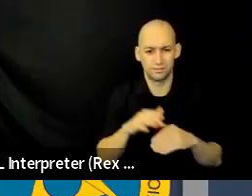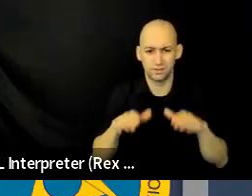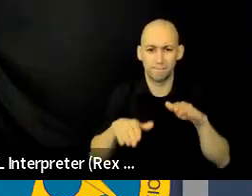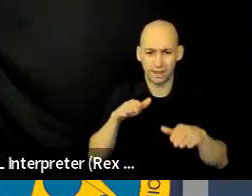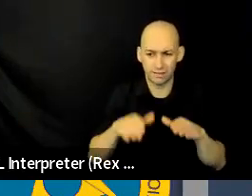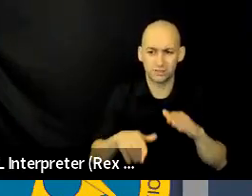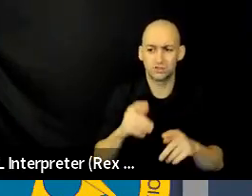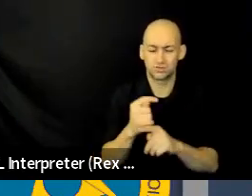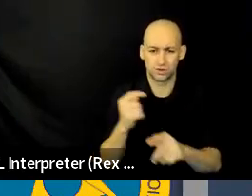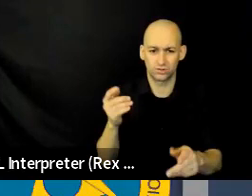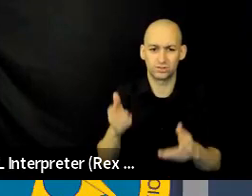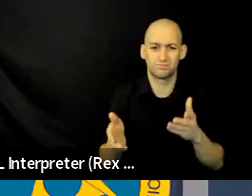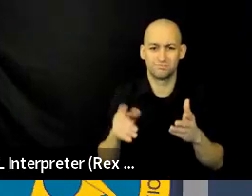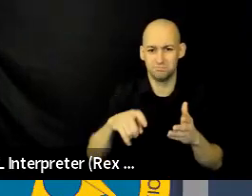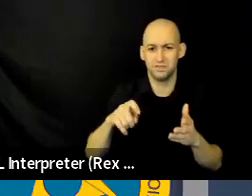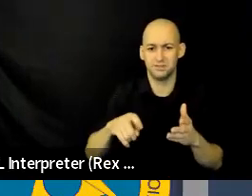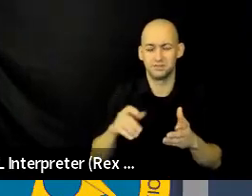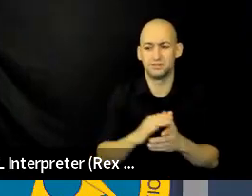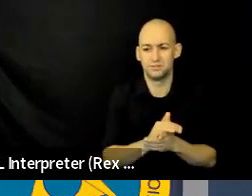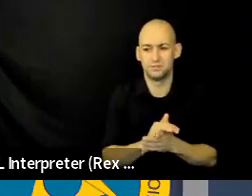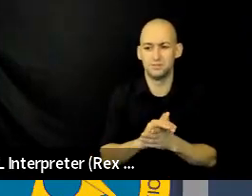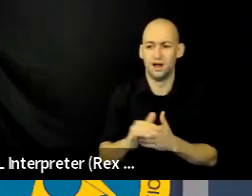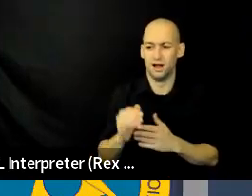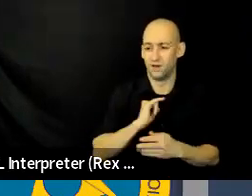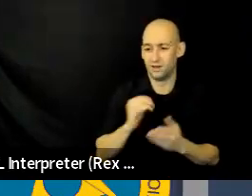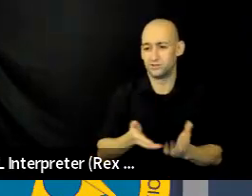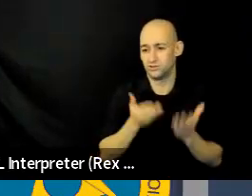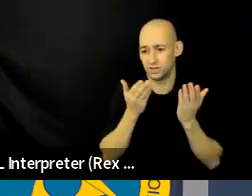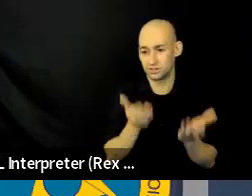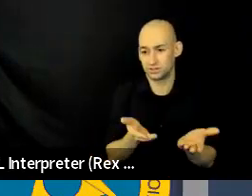strike. If I may suggest,